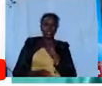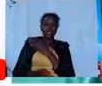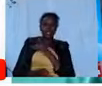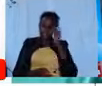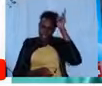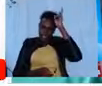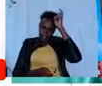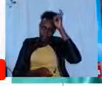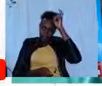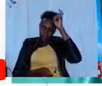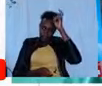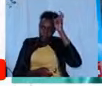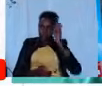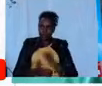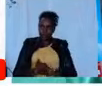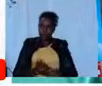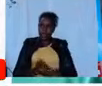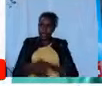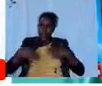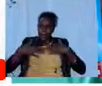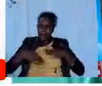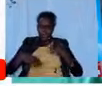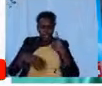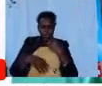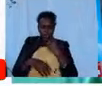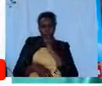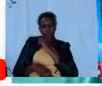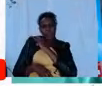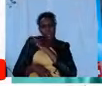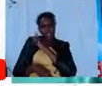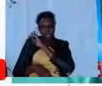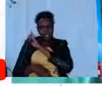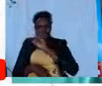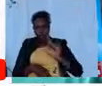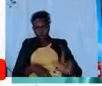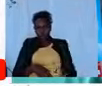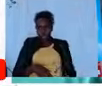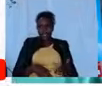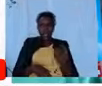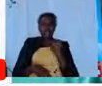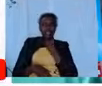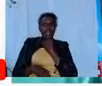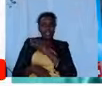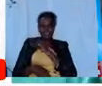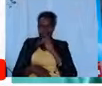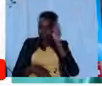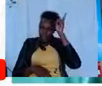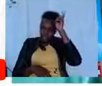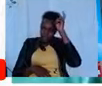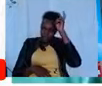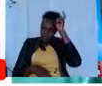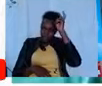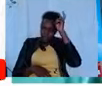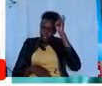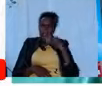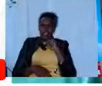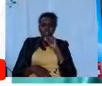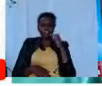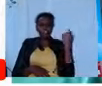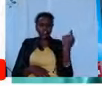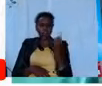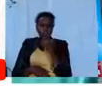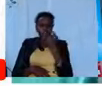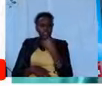evil. A person who fears the Lord hates evil. Not only